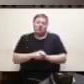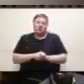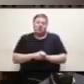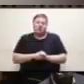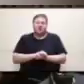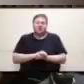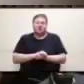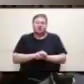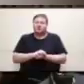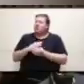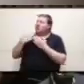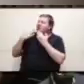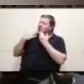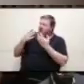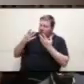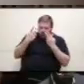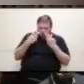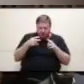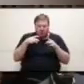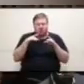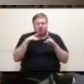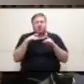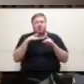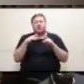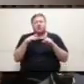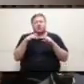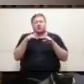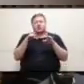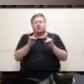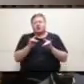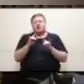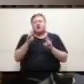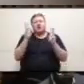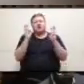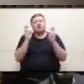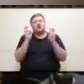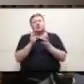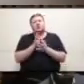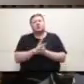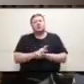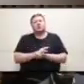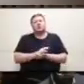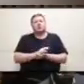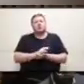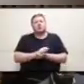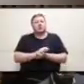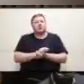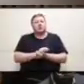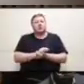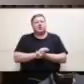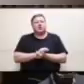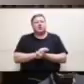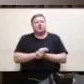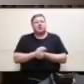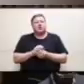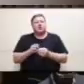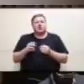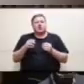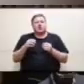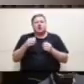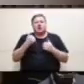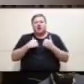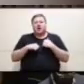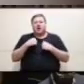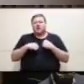Thank you, Honorable Chair. Honorable Chair, the issue of the seconded acting Mr.